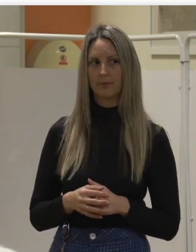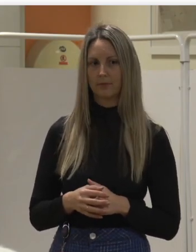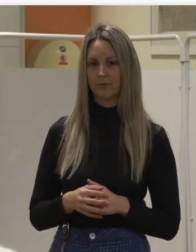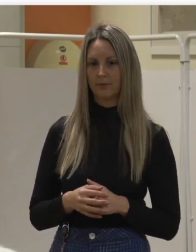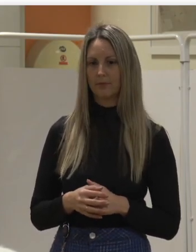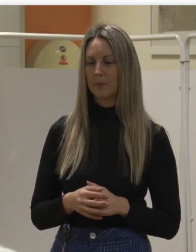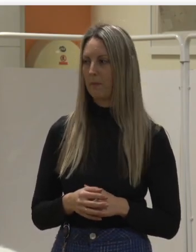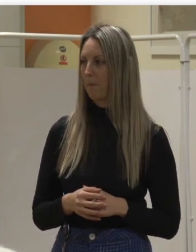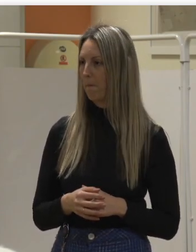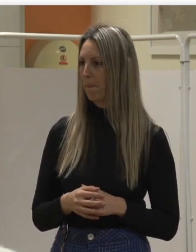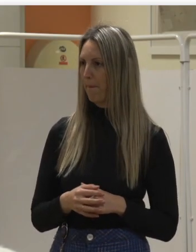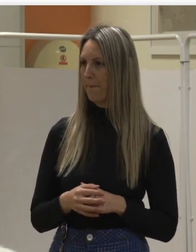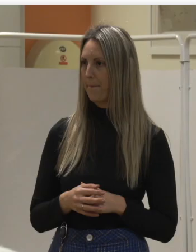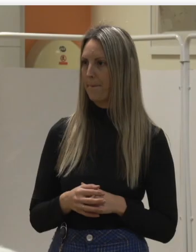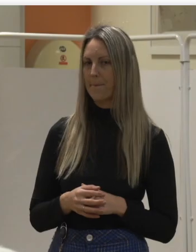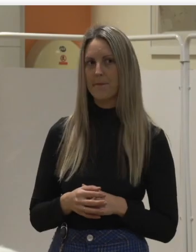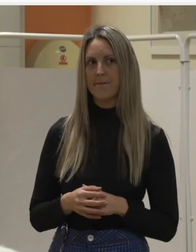Not very good.